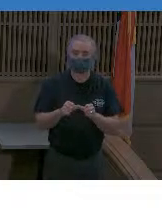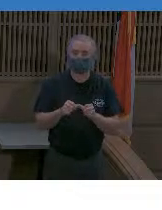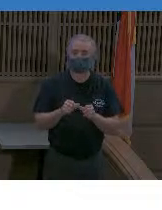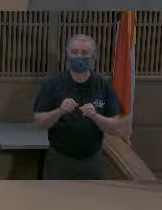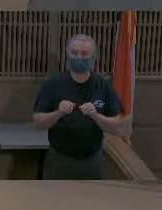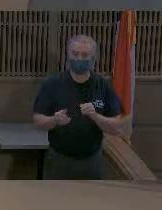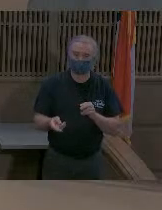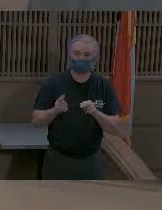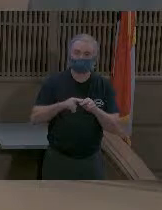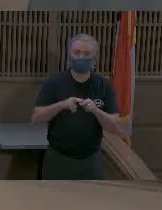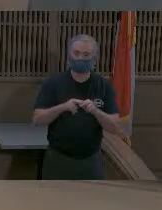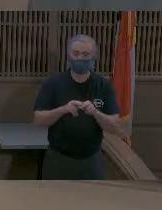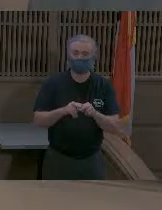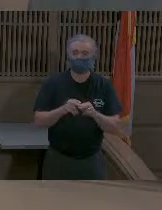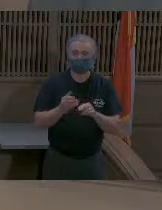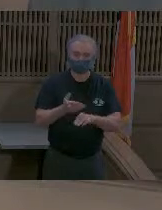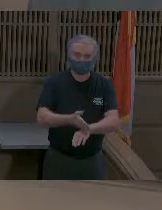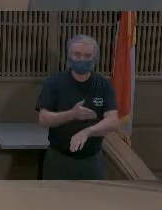Thank you.